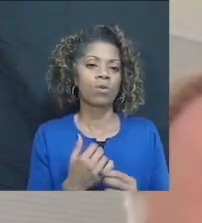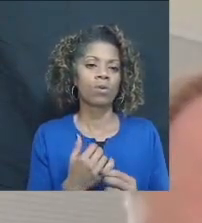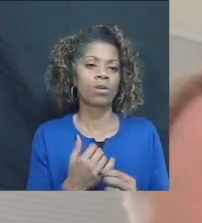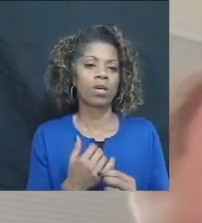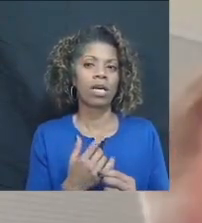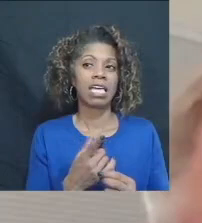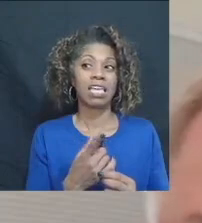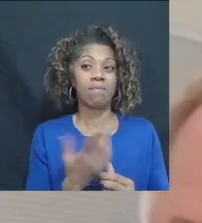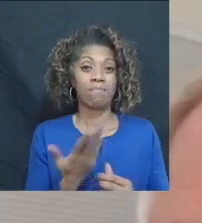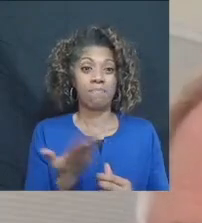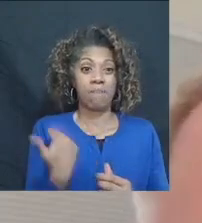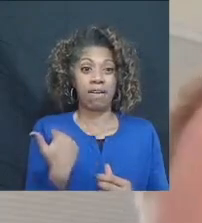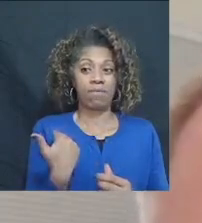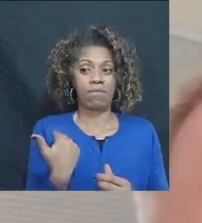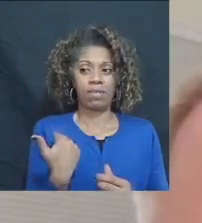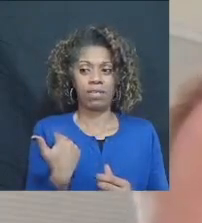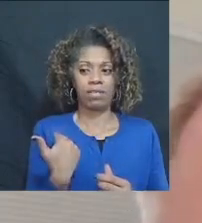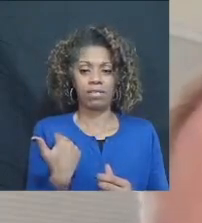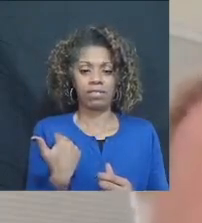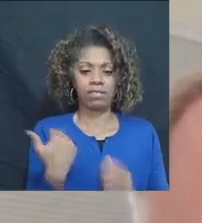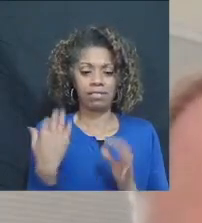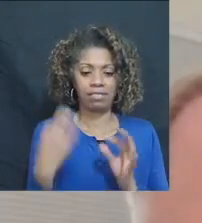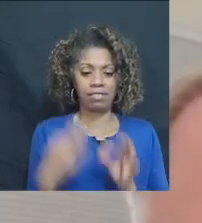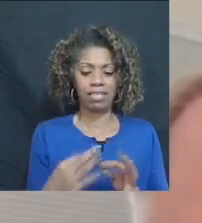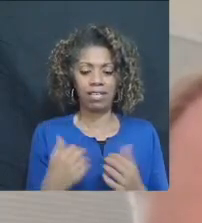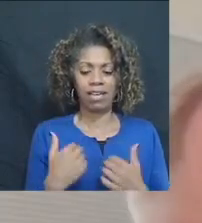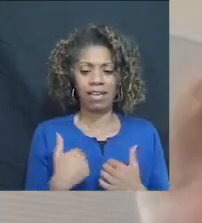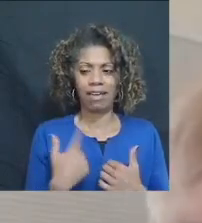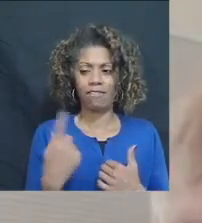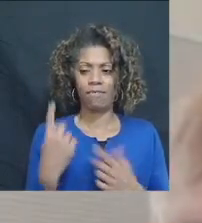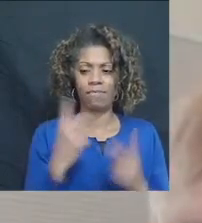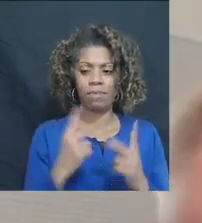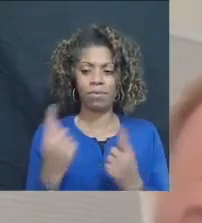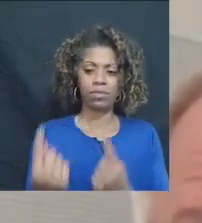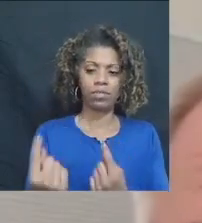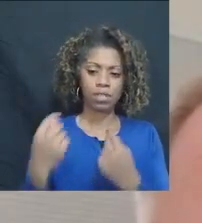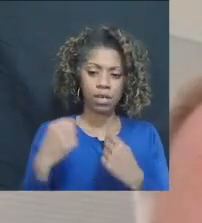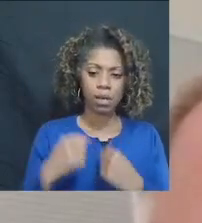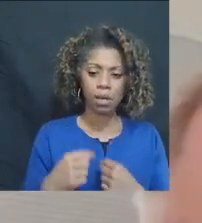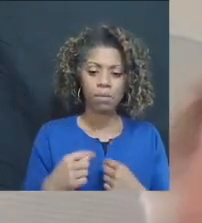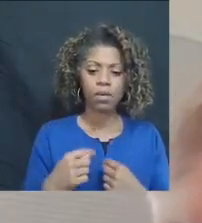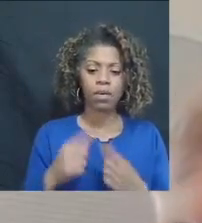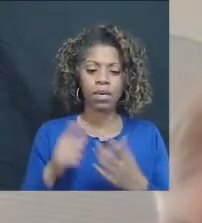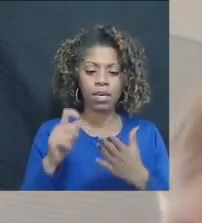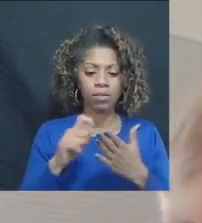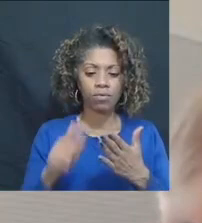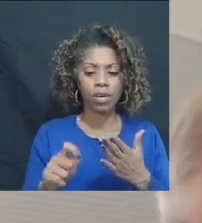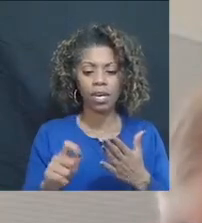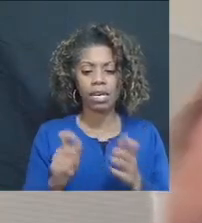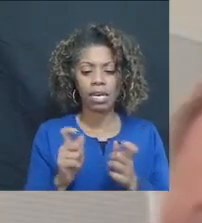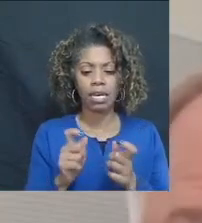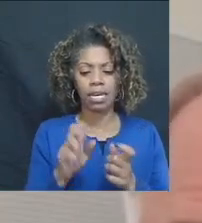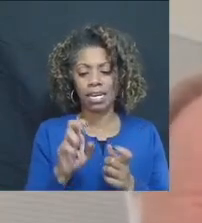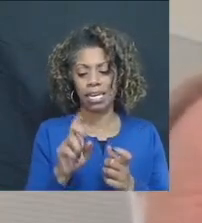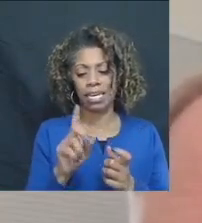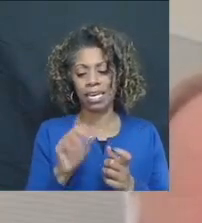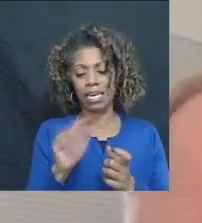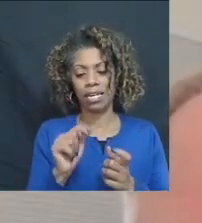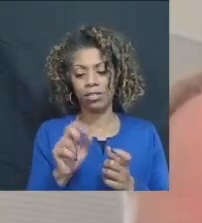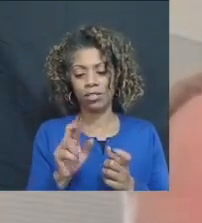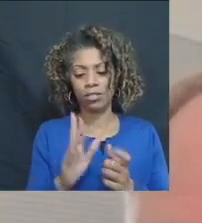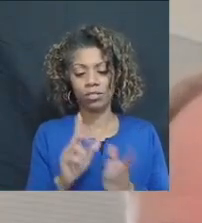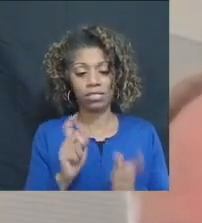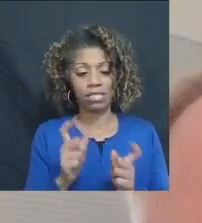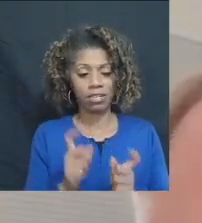time. Trying to get reporters and editors to come to work for us seemed impossible. Had a big breakthrough